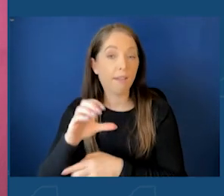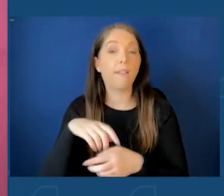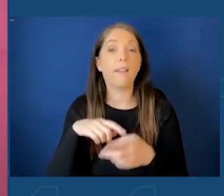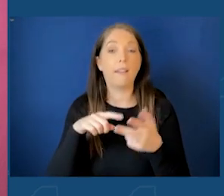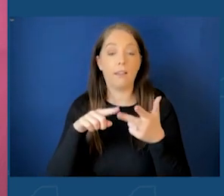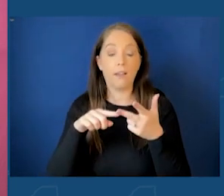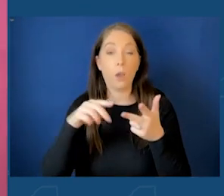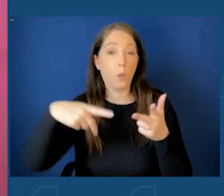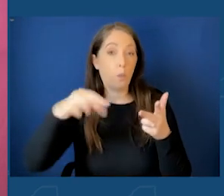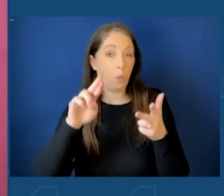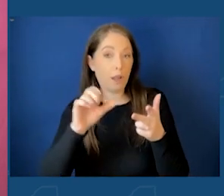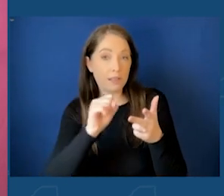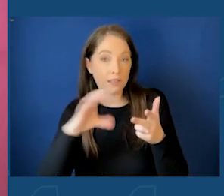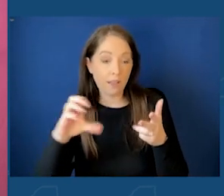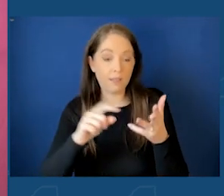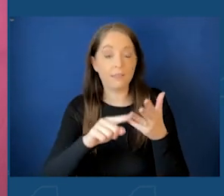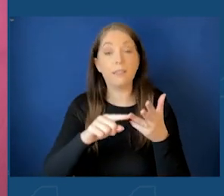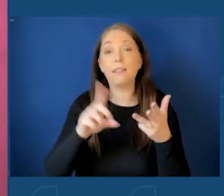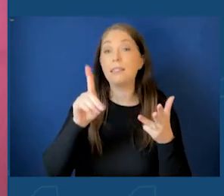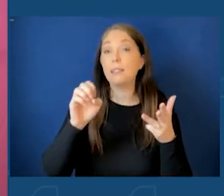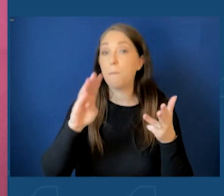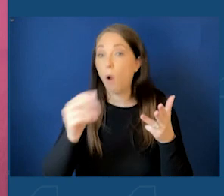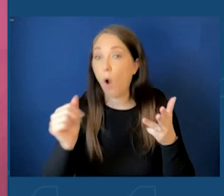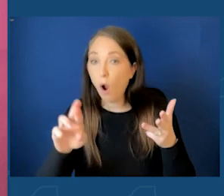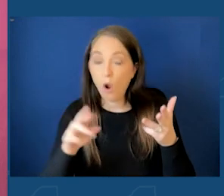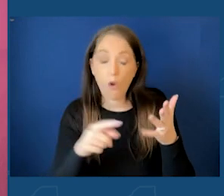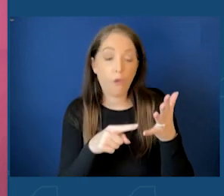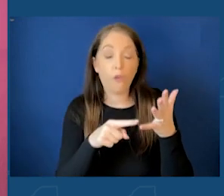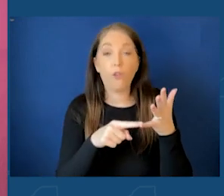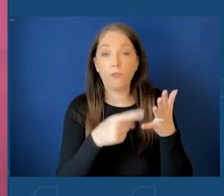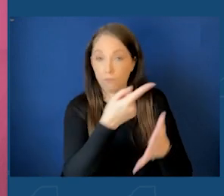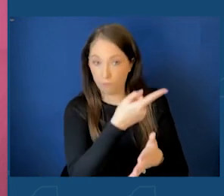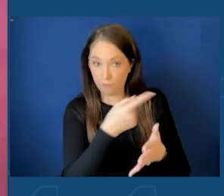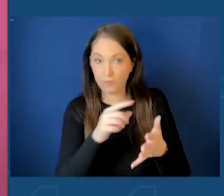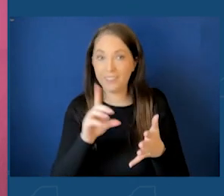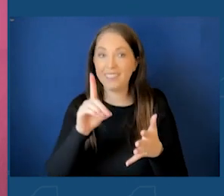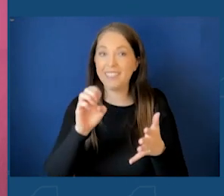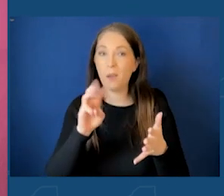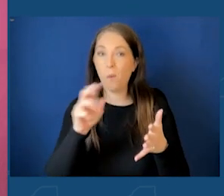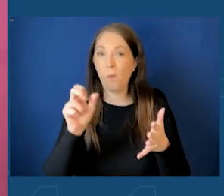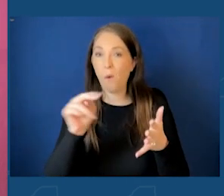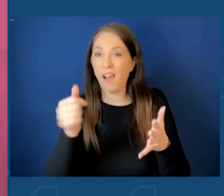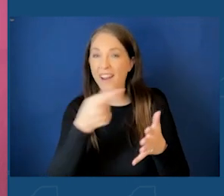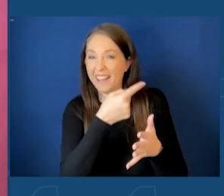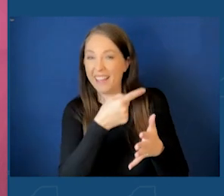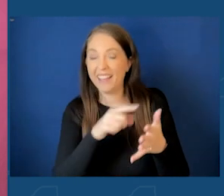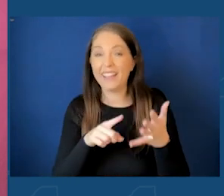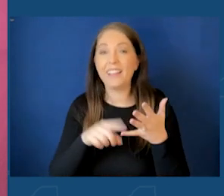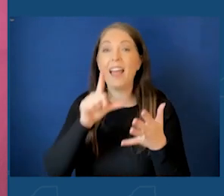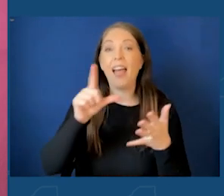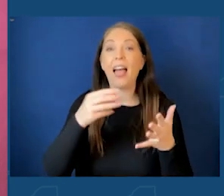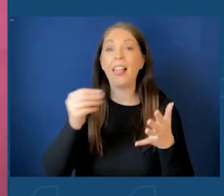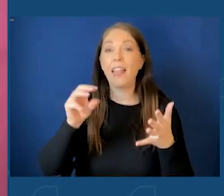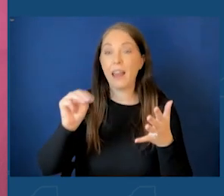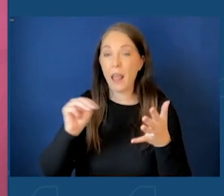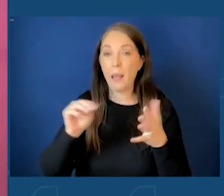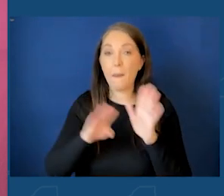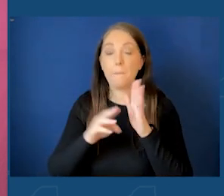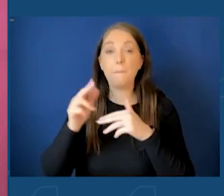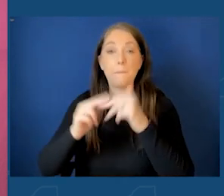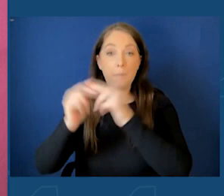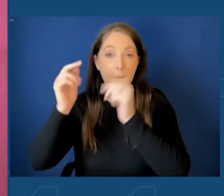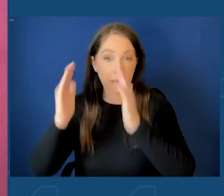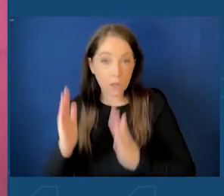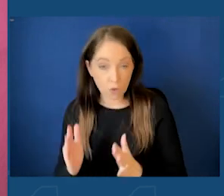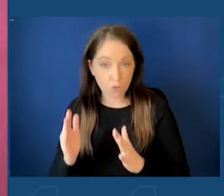Prussick, DeBar, we have Dewana here, and L&M Builders, actually an affiliate of our